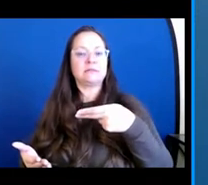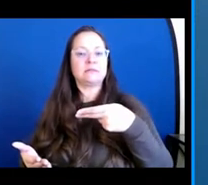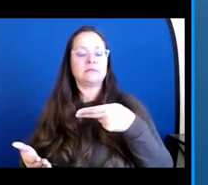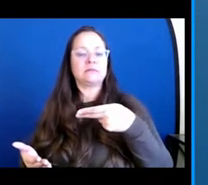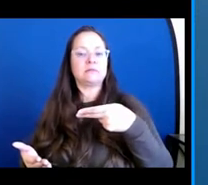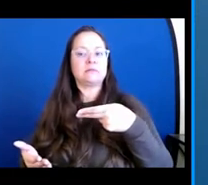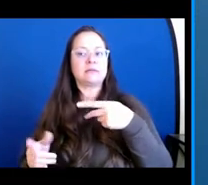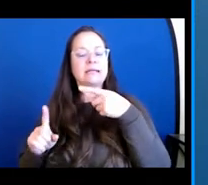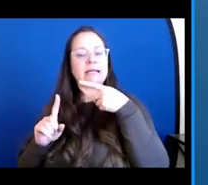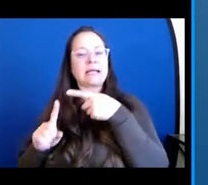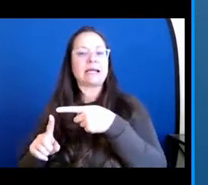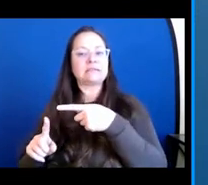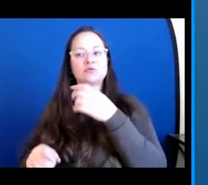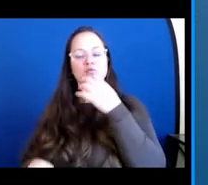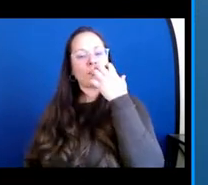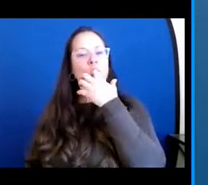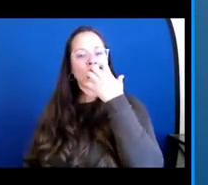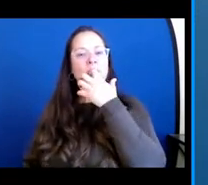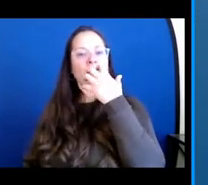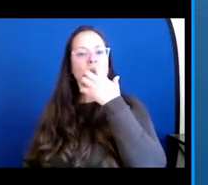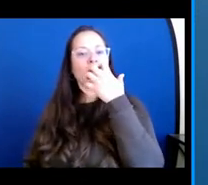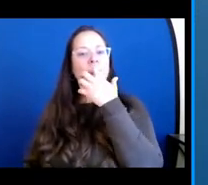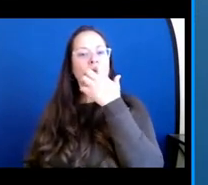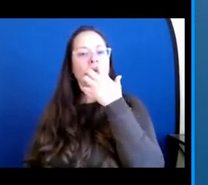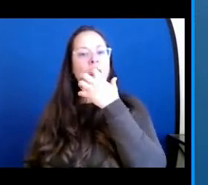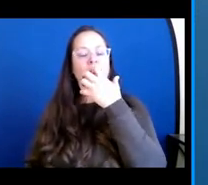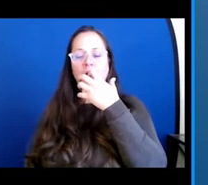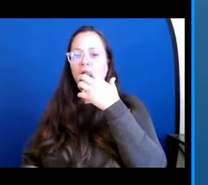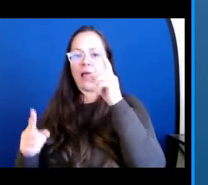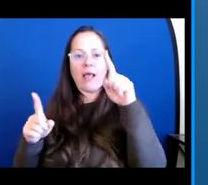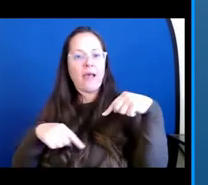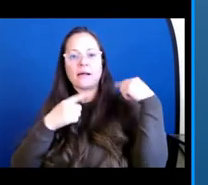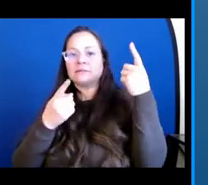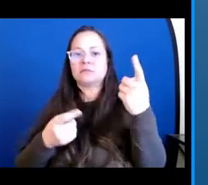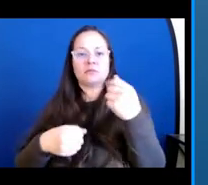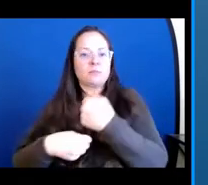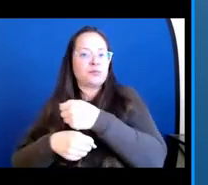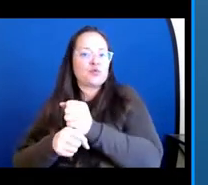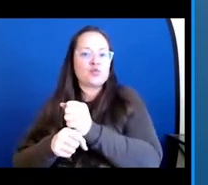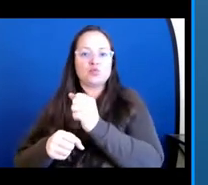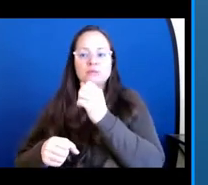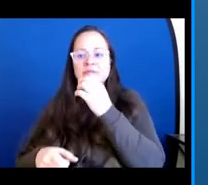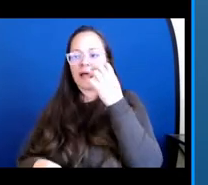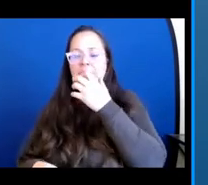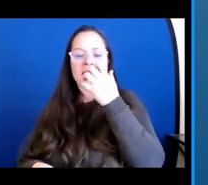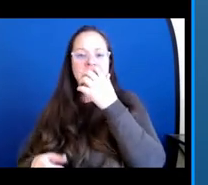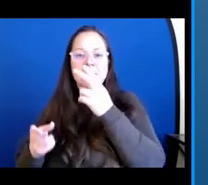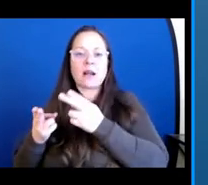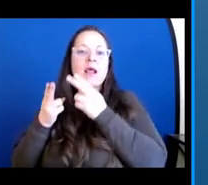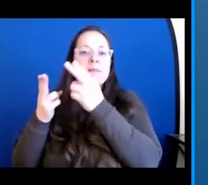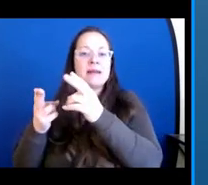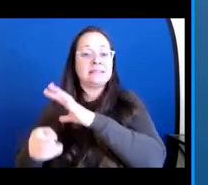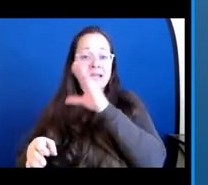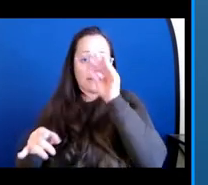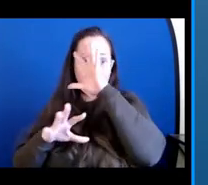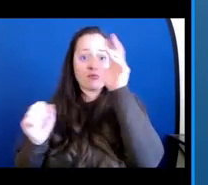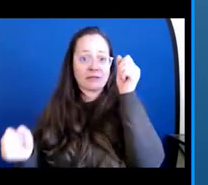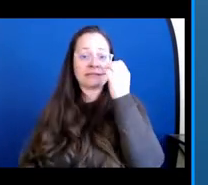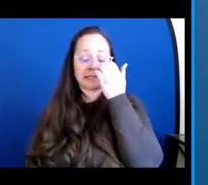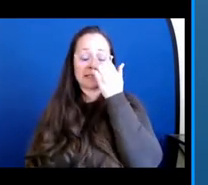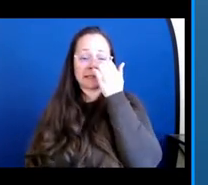it's remarkable has helped produce some amazing nominees and presidents